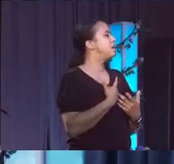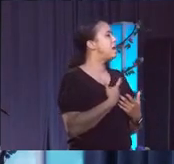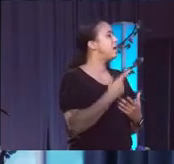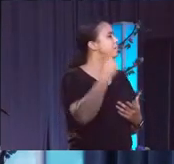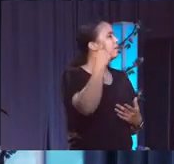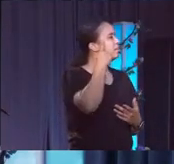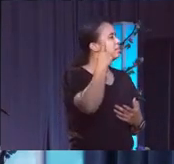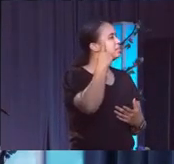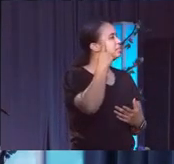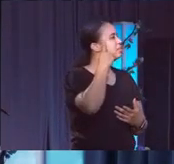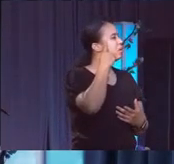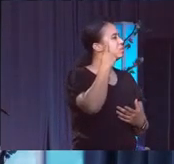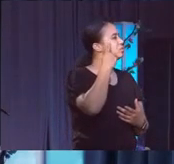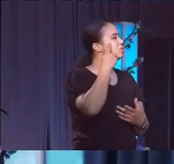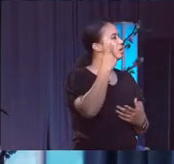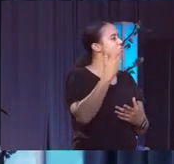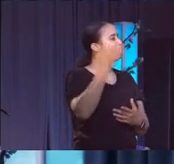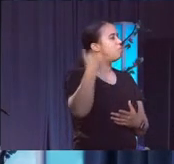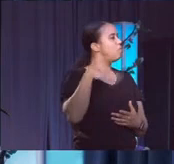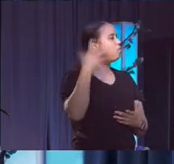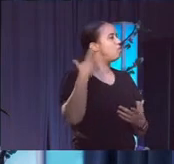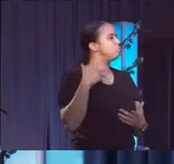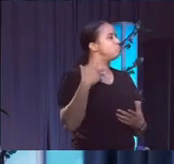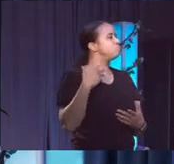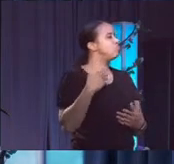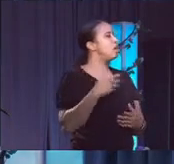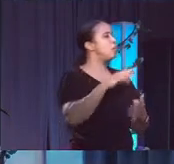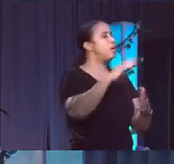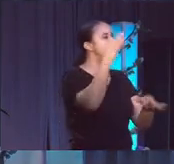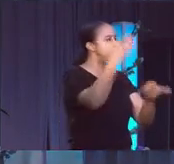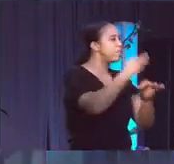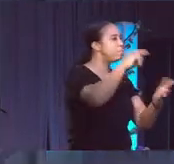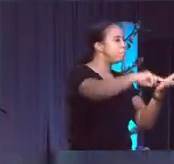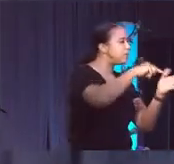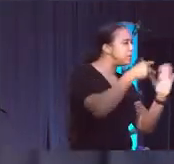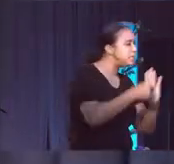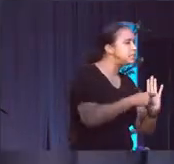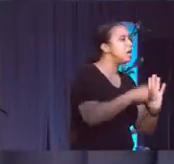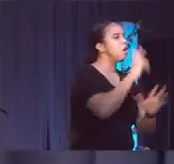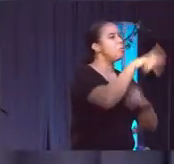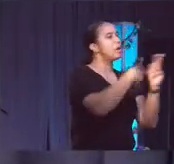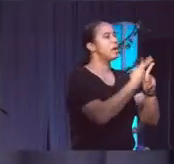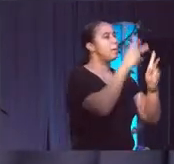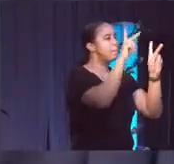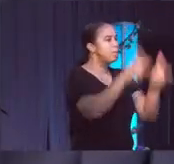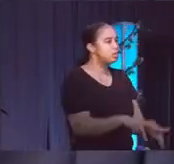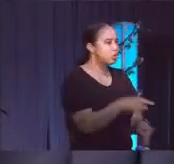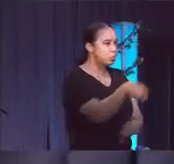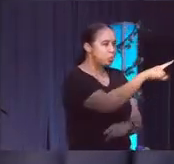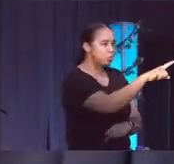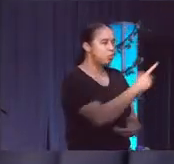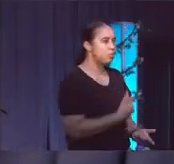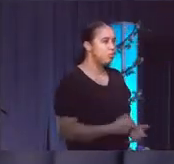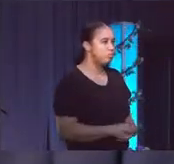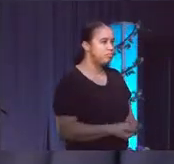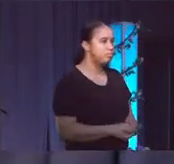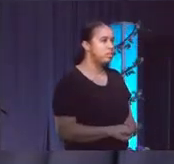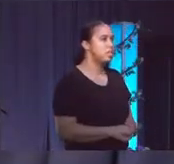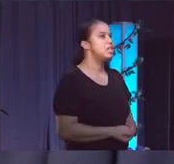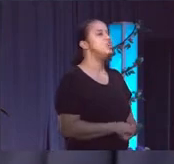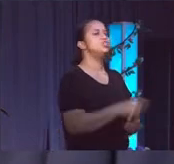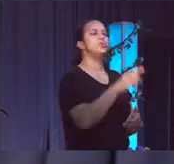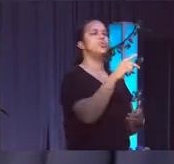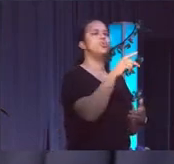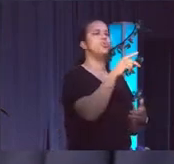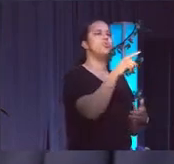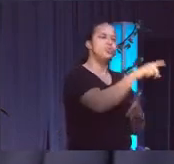Preconceived notions about what your faith means and what kind of person you are in your faith. So what do